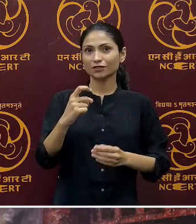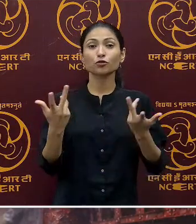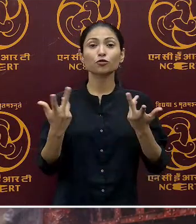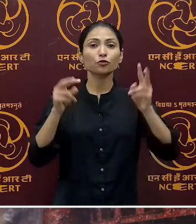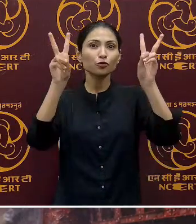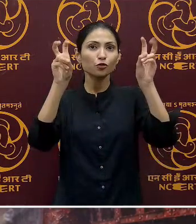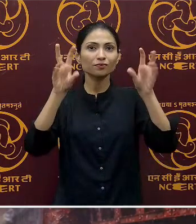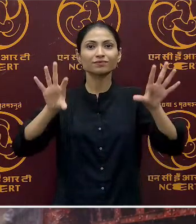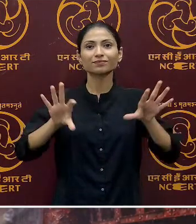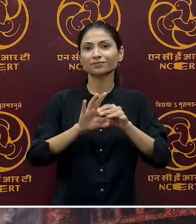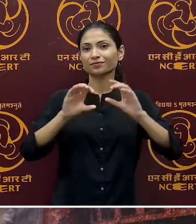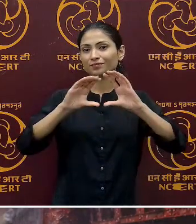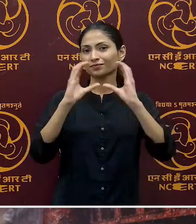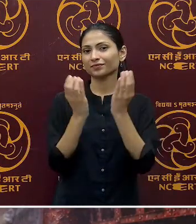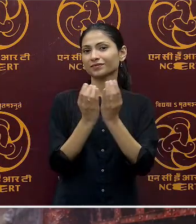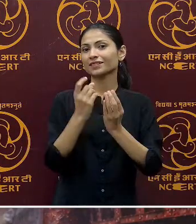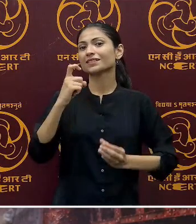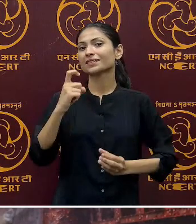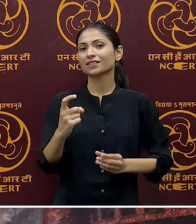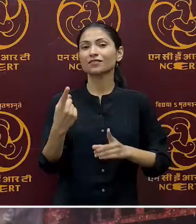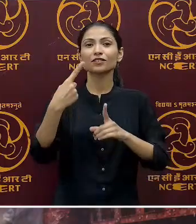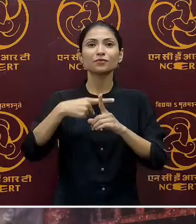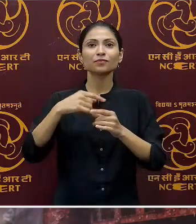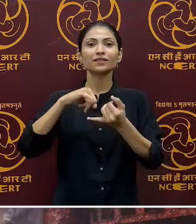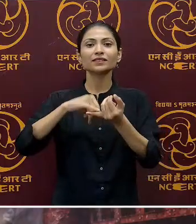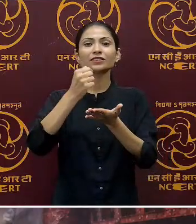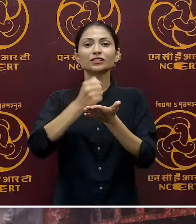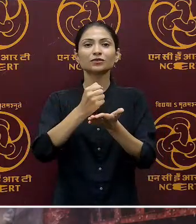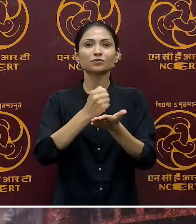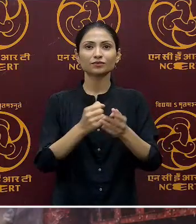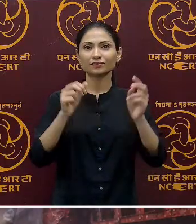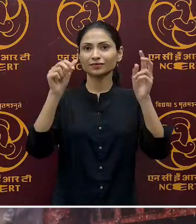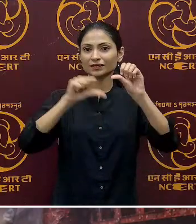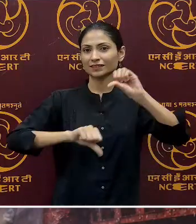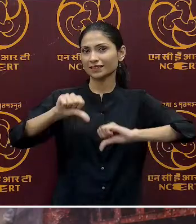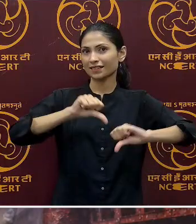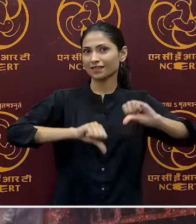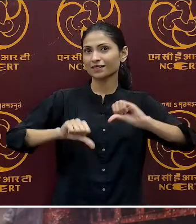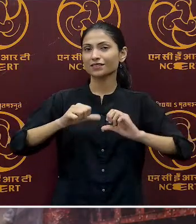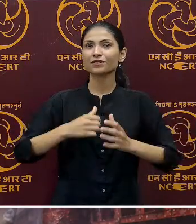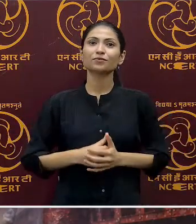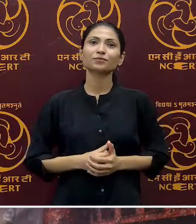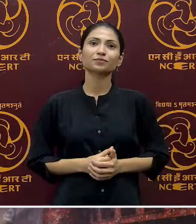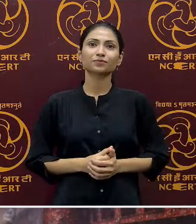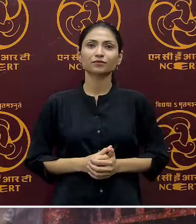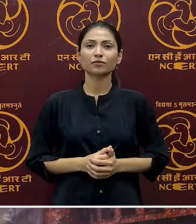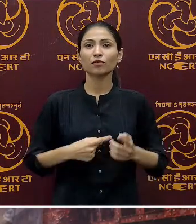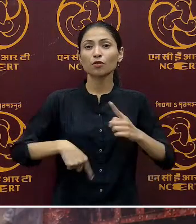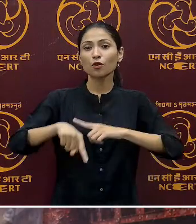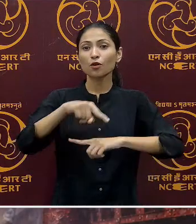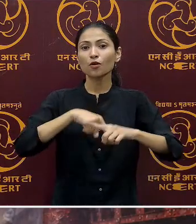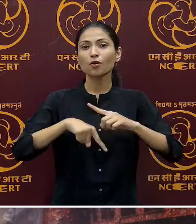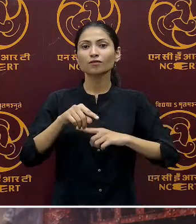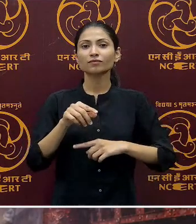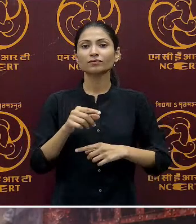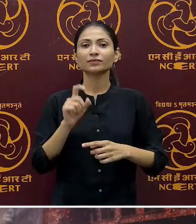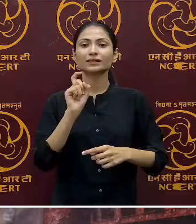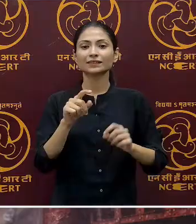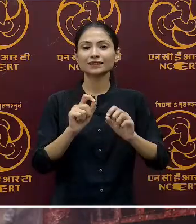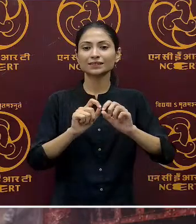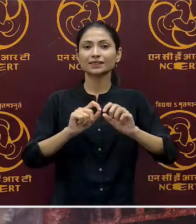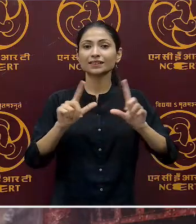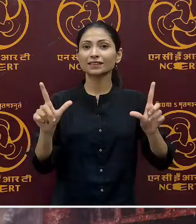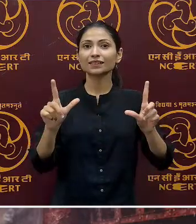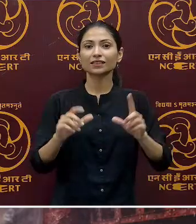7th. Now, subject is science. Now, we will click on this Curiosity, and it will